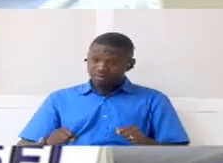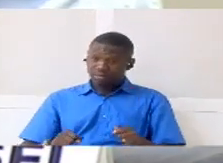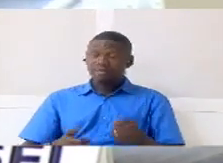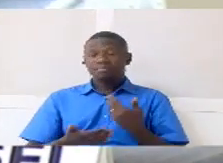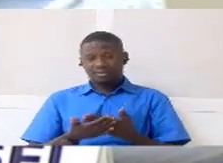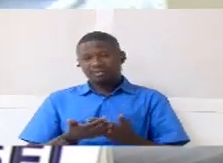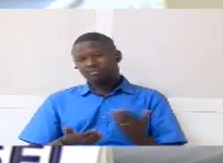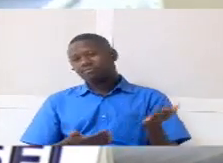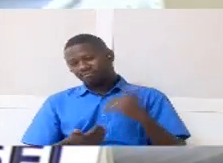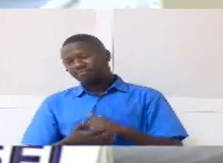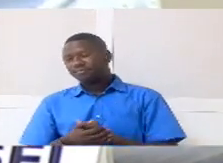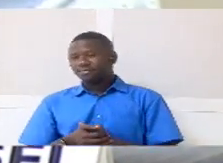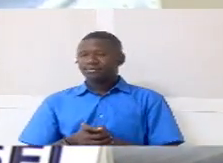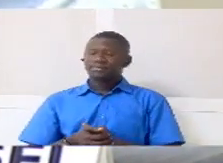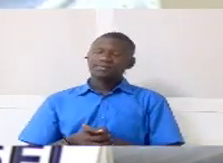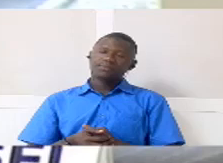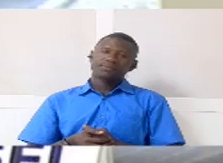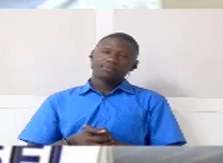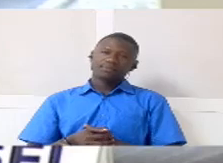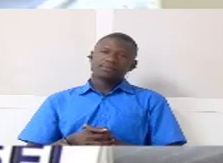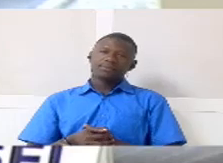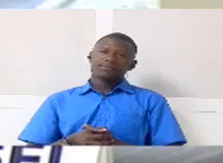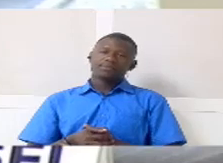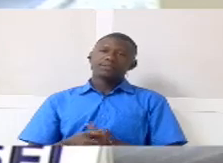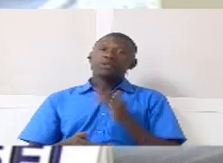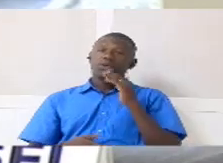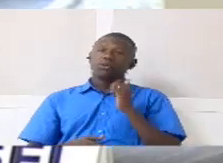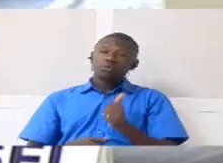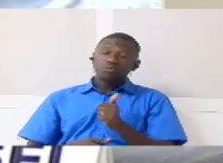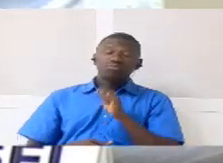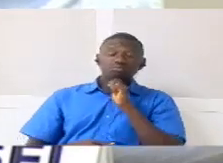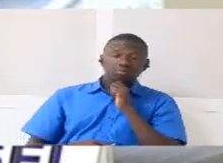commissioners, members of the audience here present.